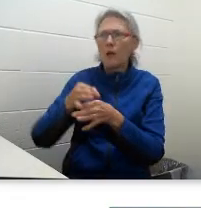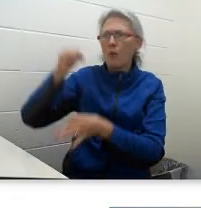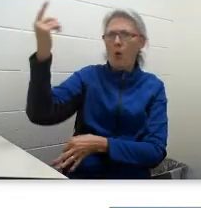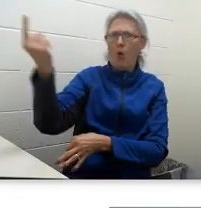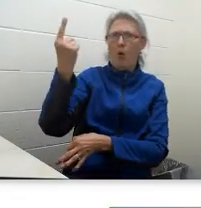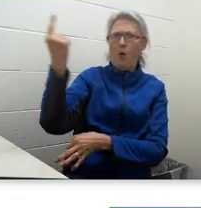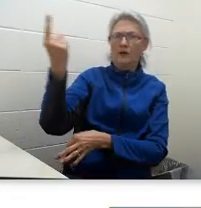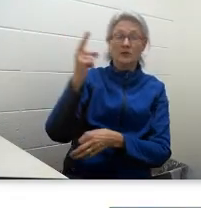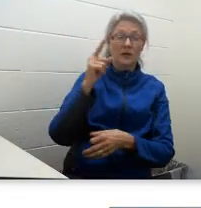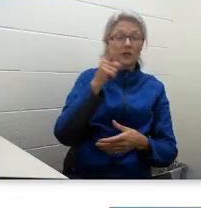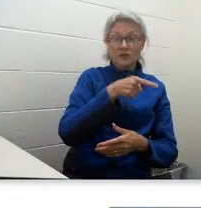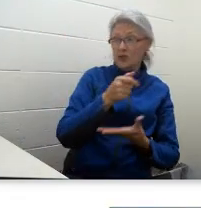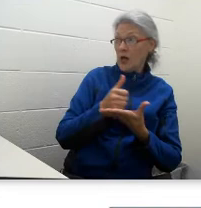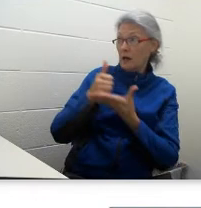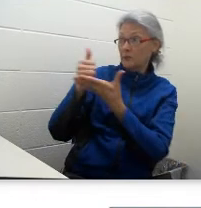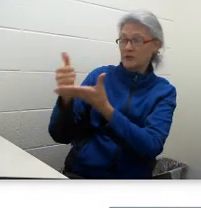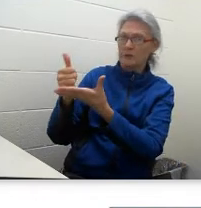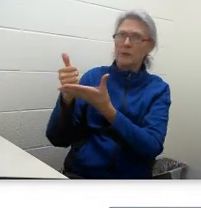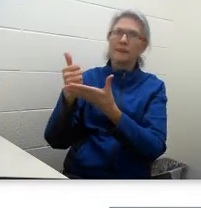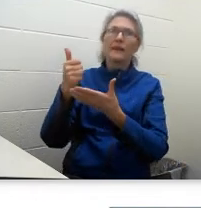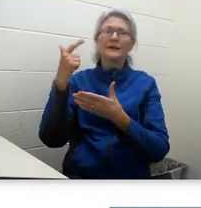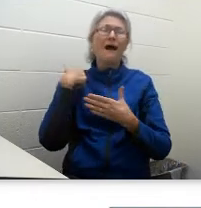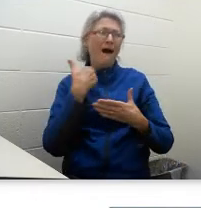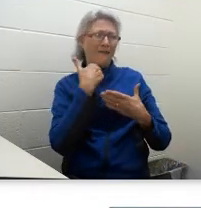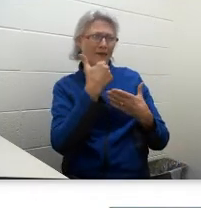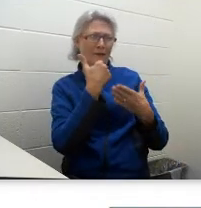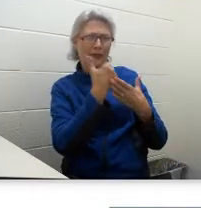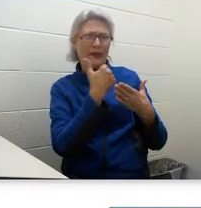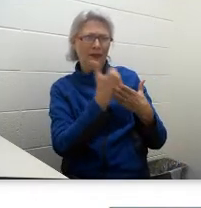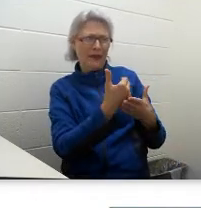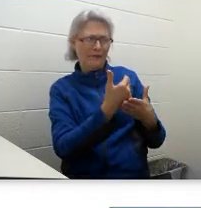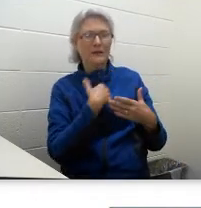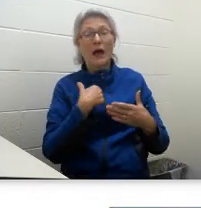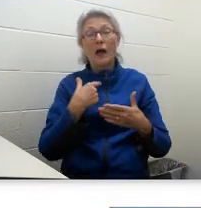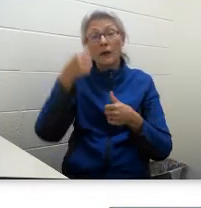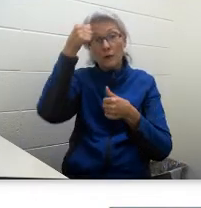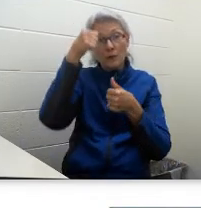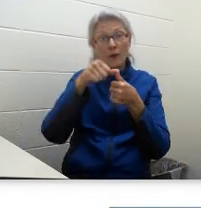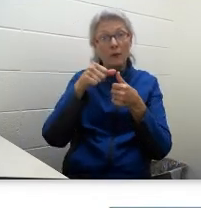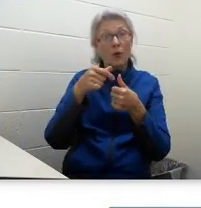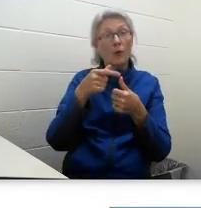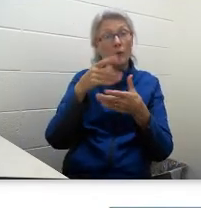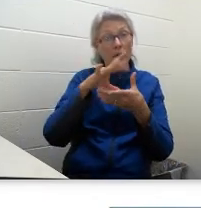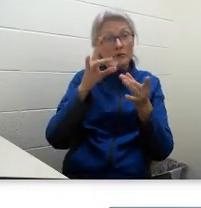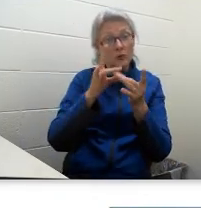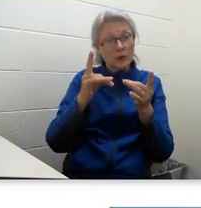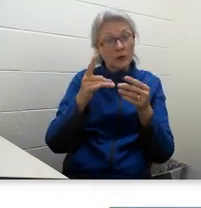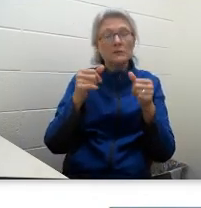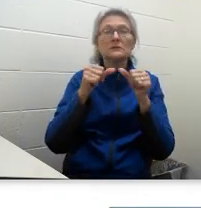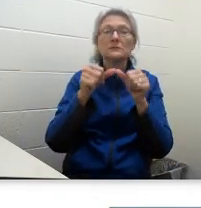grateful. Now that I've refreshed my memory, let's get started on reading the last half of our text.